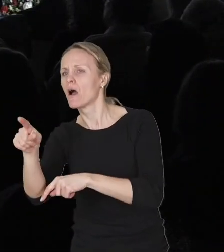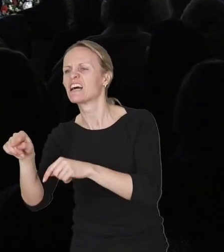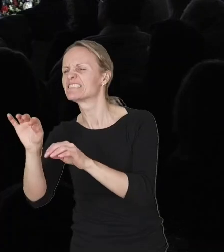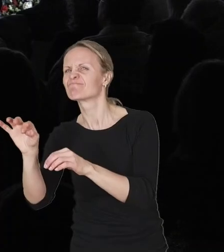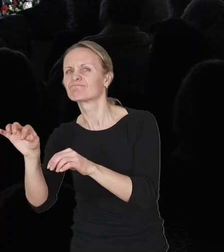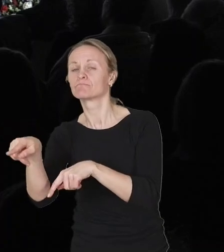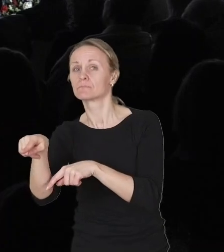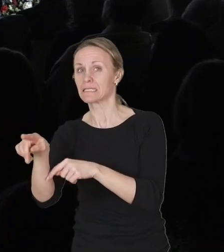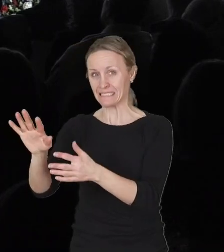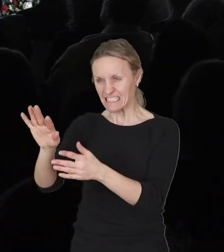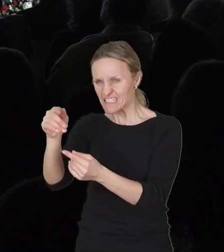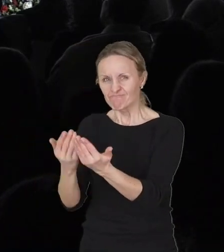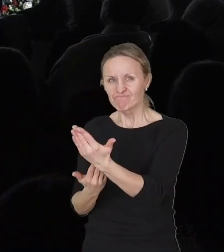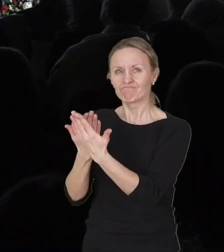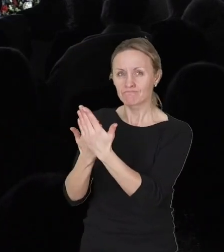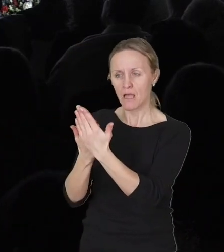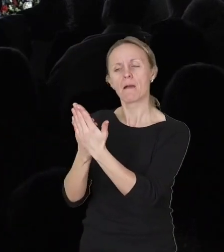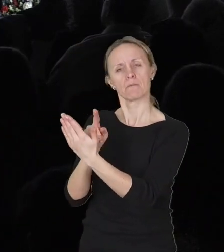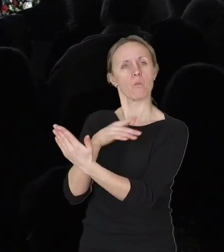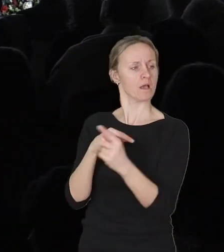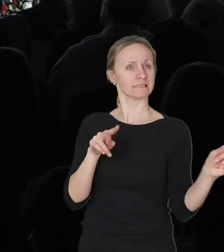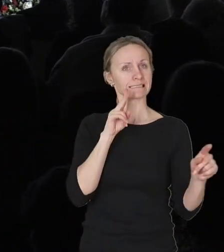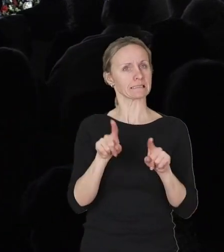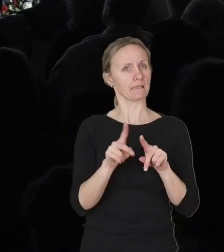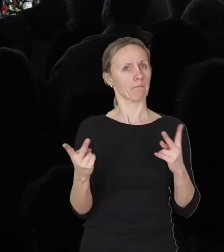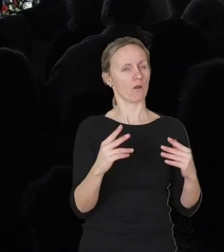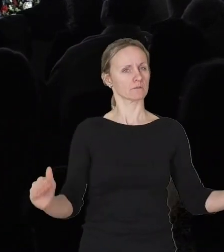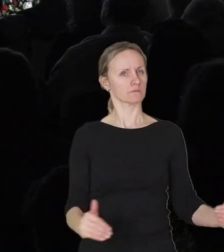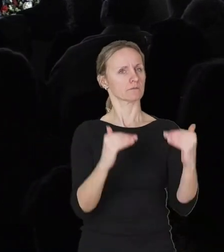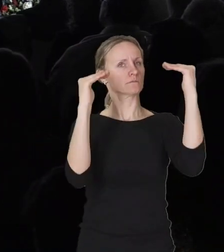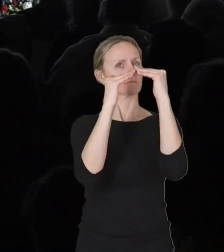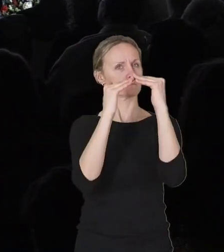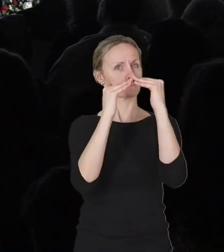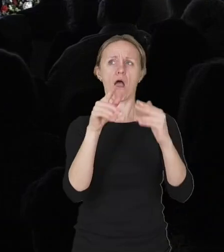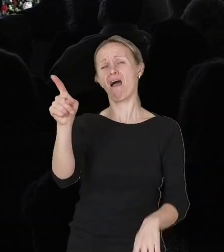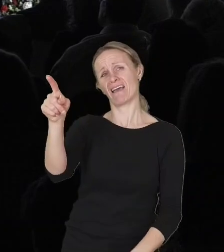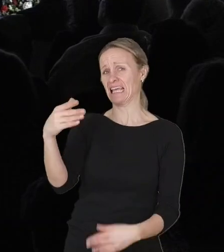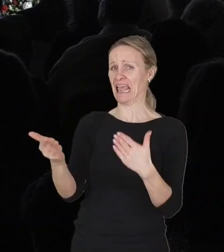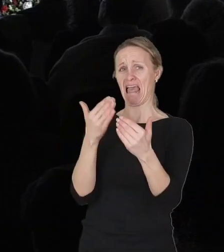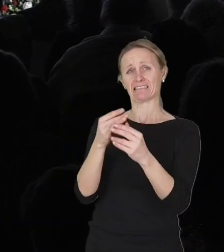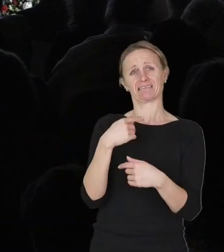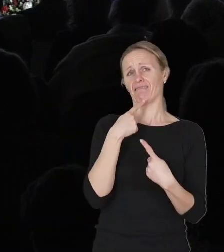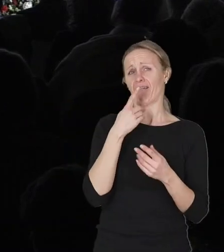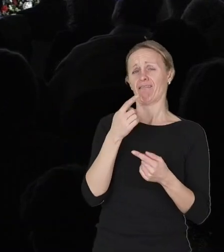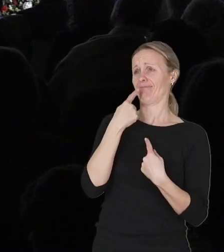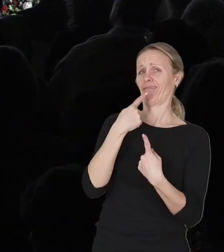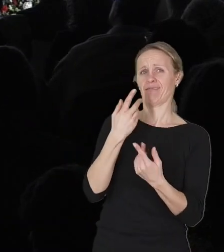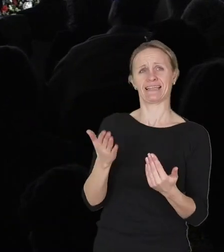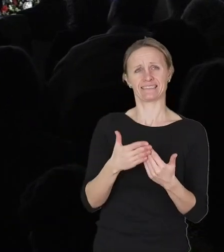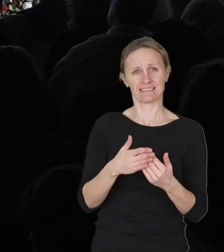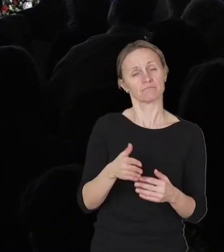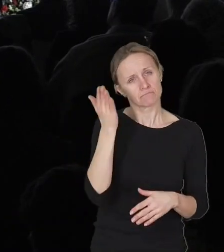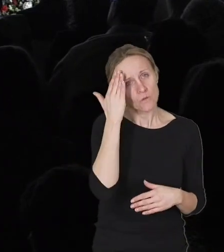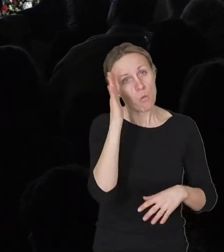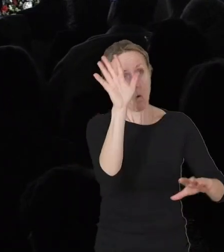favor of this thinking that the maturity of the ecosystem should decide what kind of tools, what kind of strategy, what kind